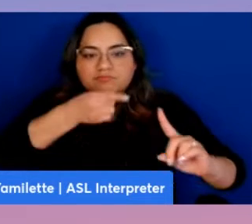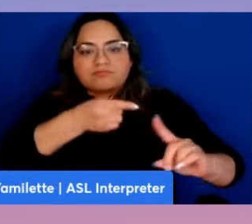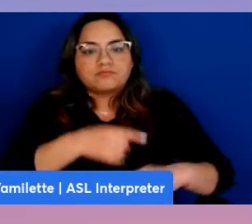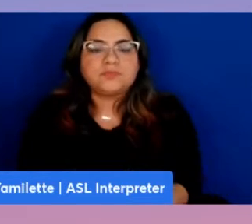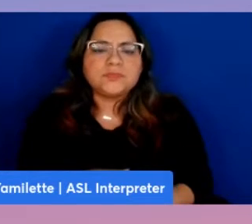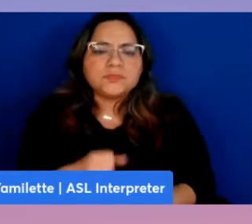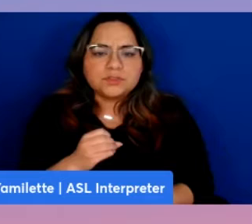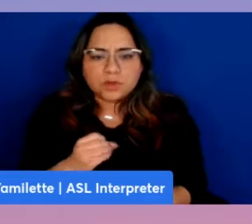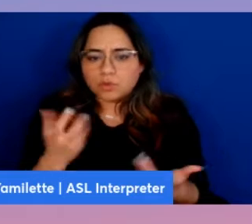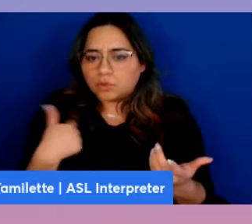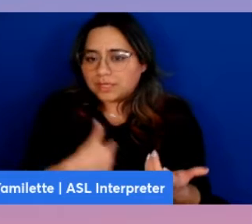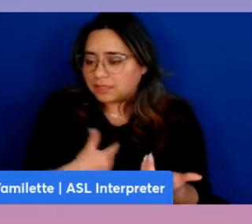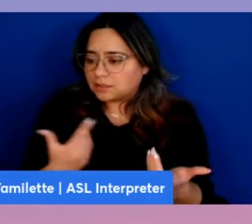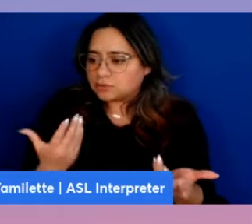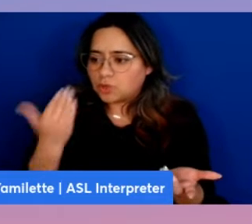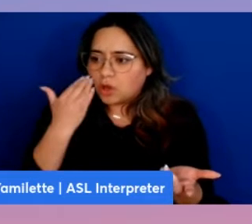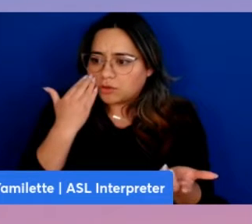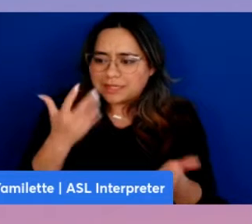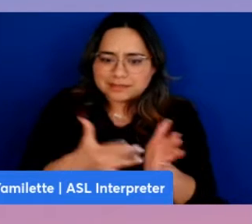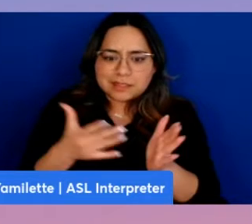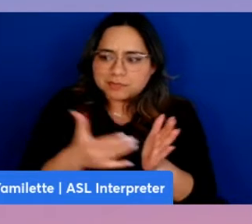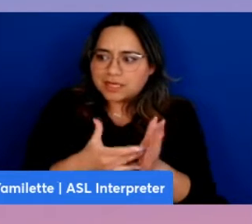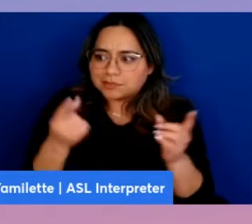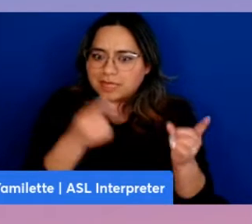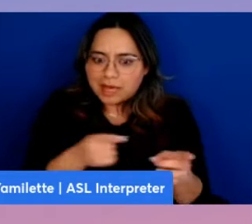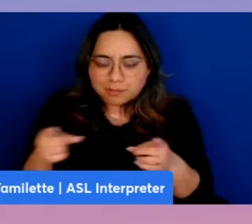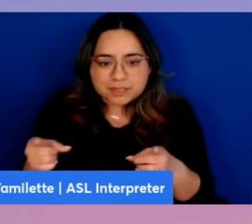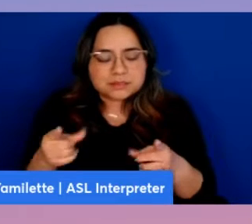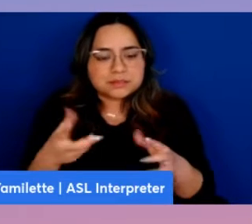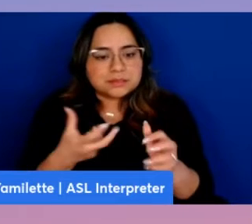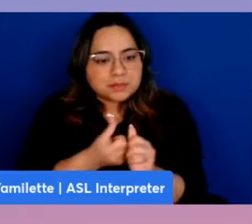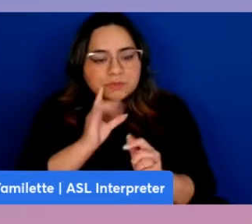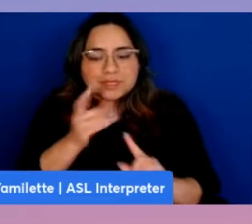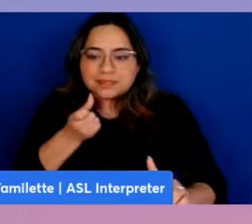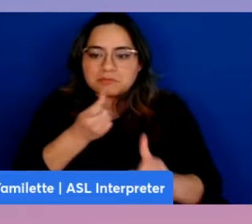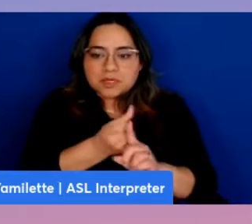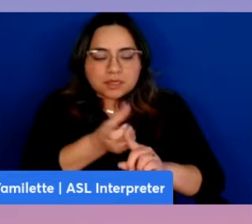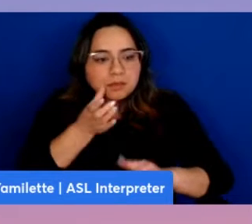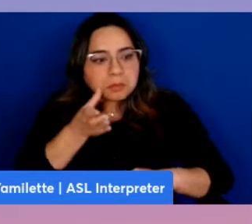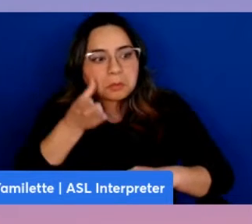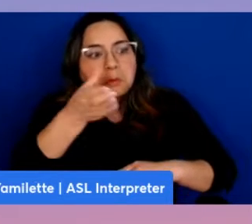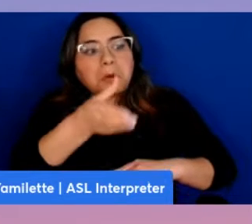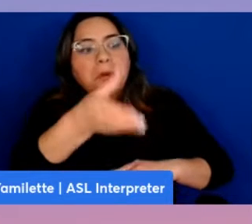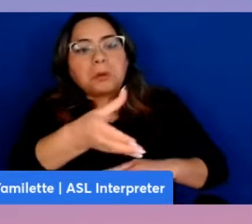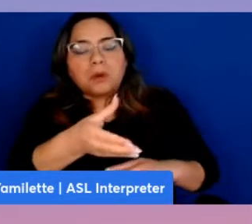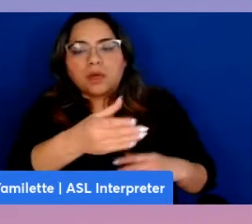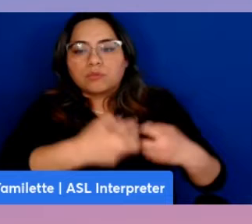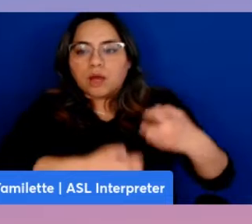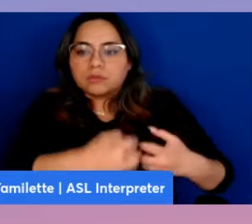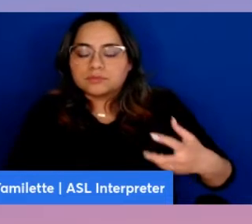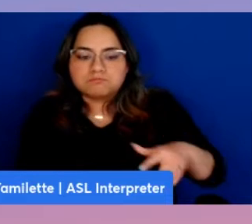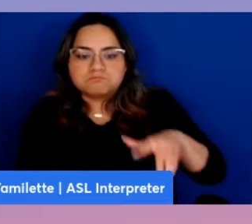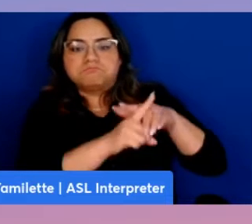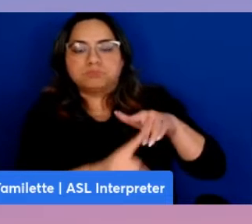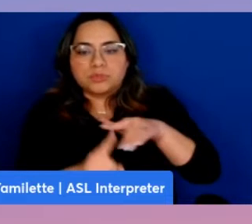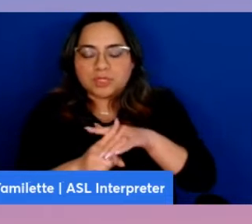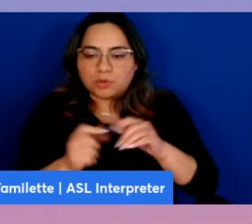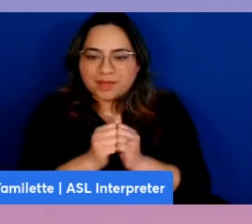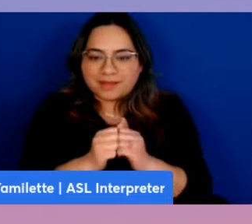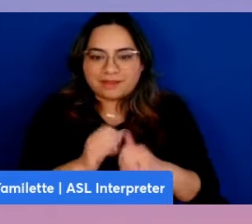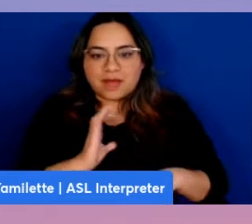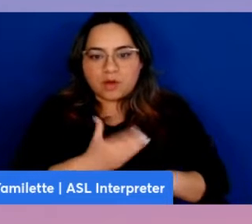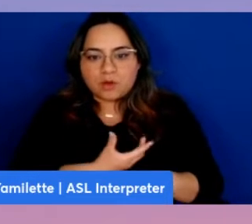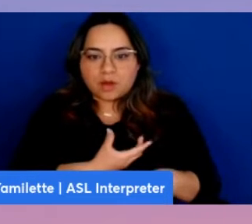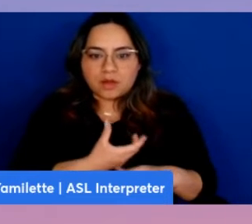create tons of issues down the line, impacting scalability, maintainability, and security. Can you